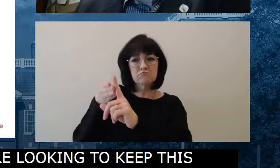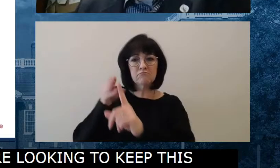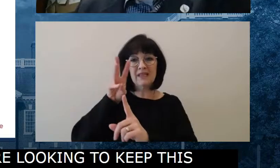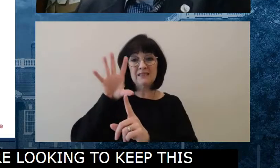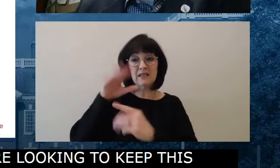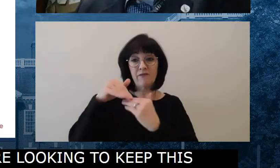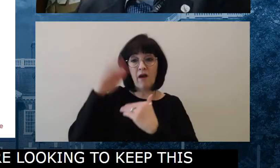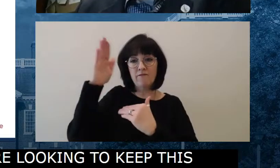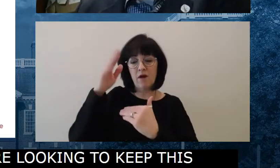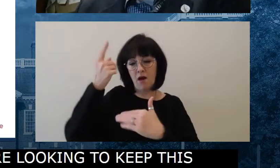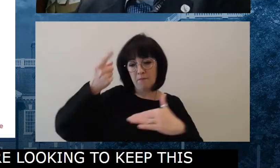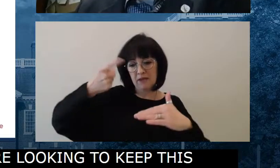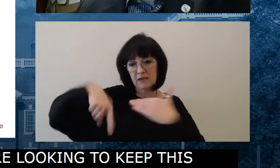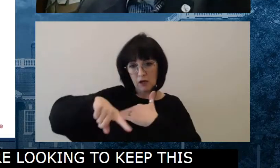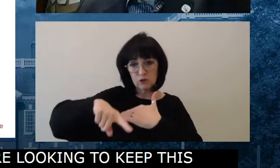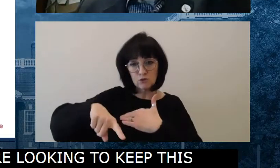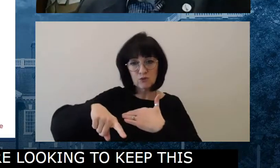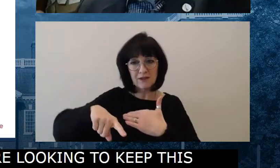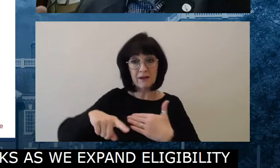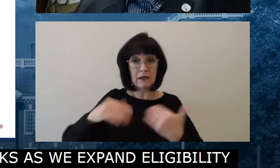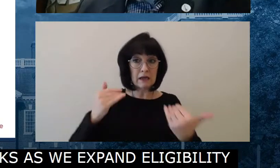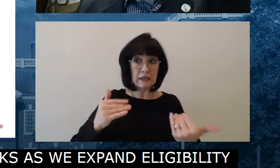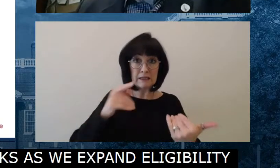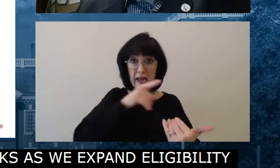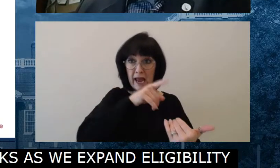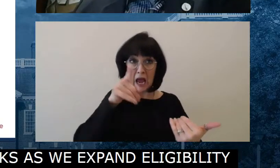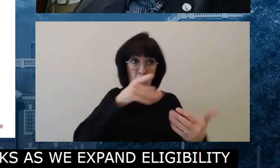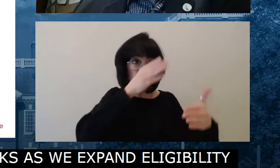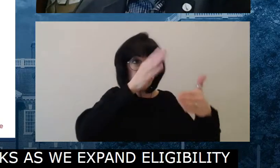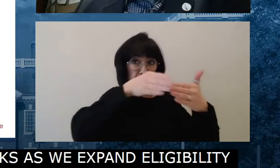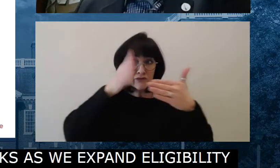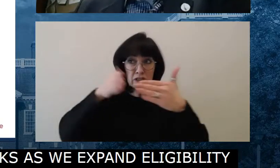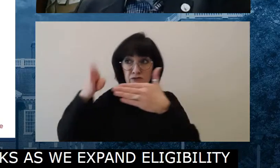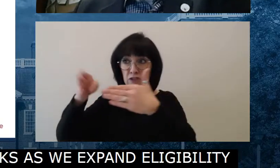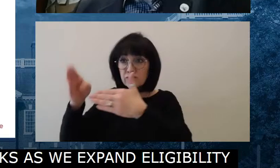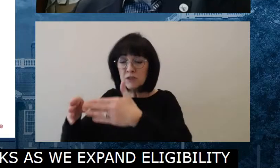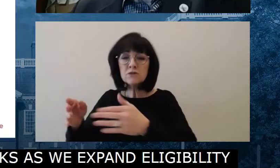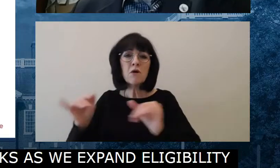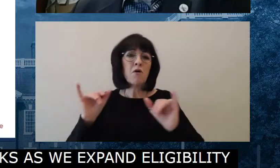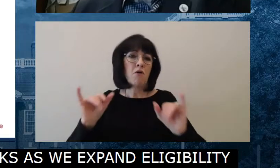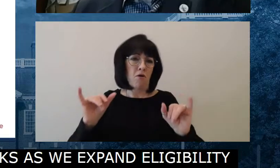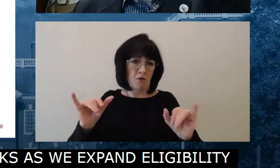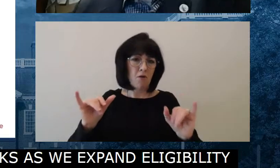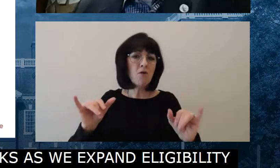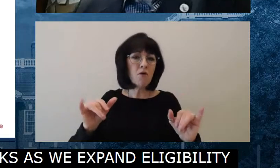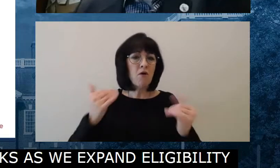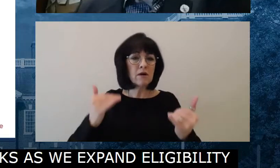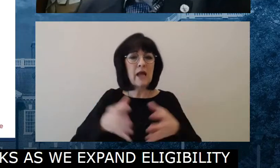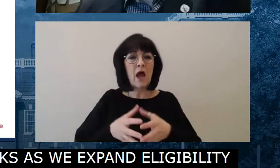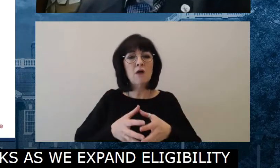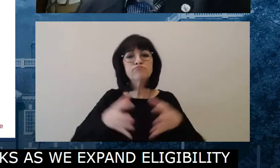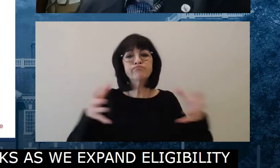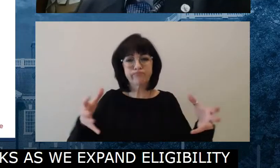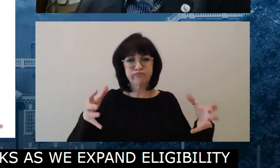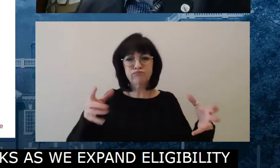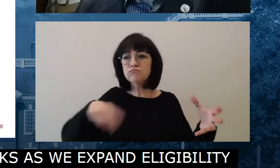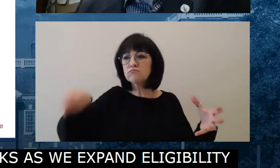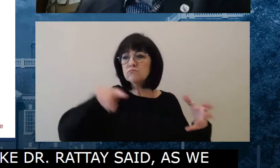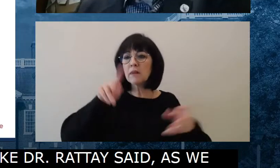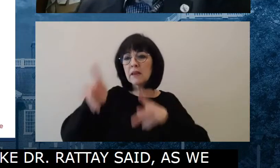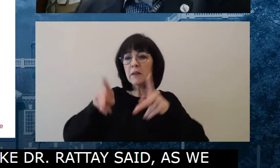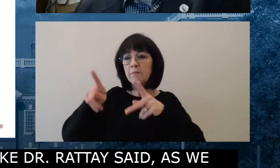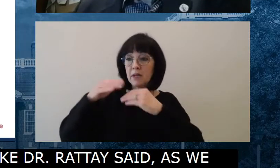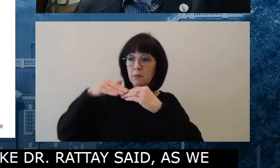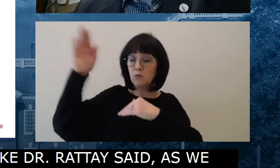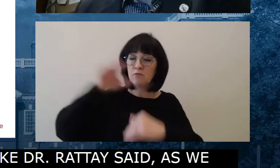Ortega said, as we see the demand and those slots staying open, we'll then make sure we expand that to the 50 and older group when it makes sense